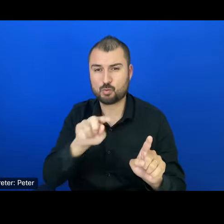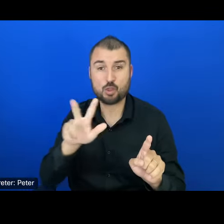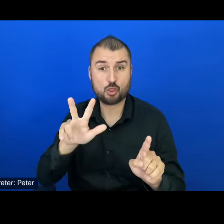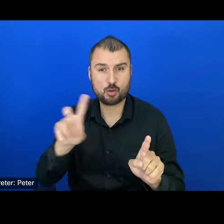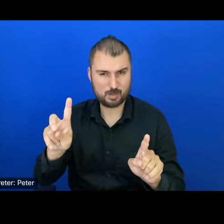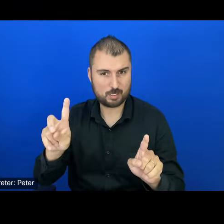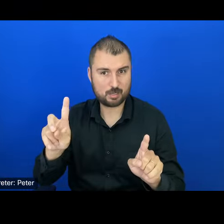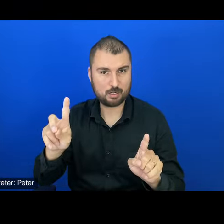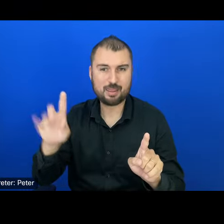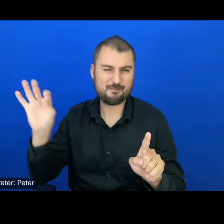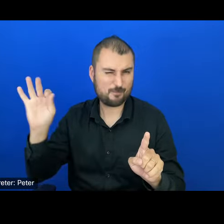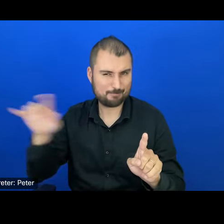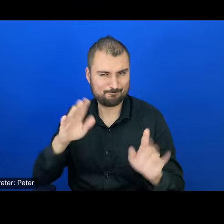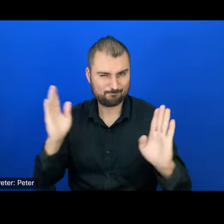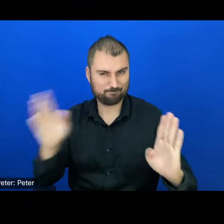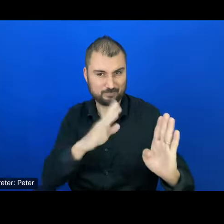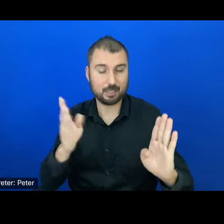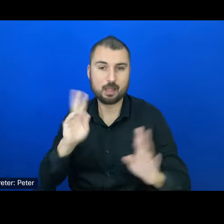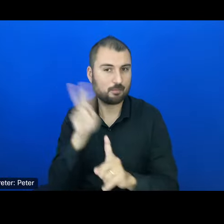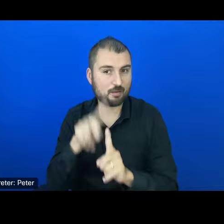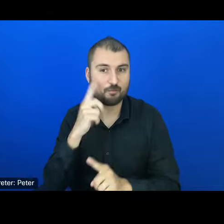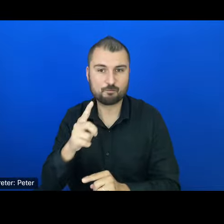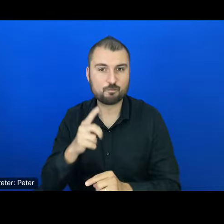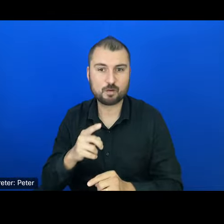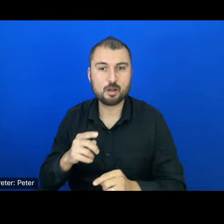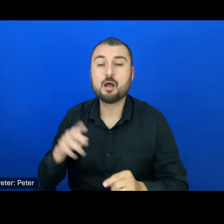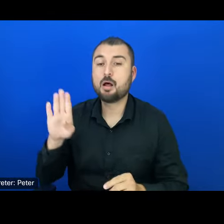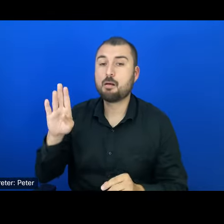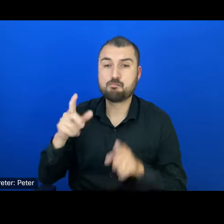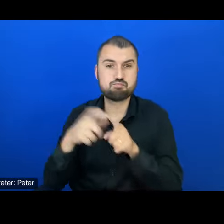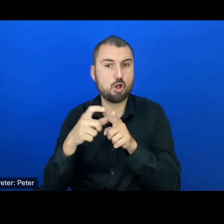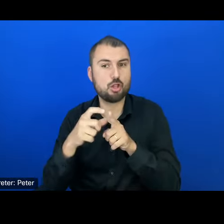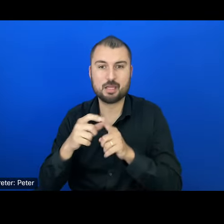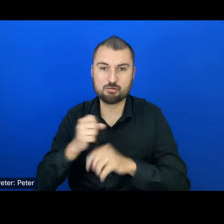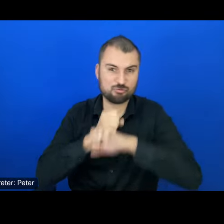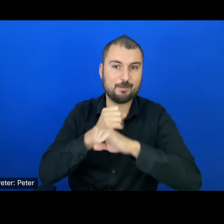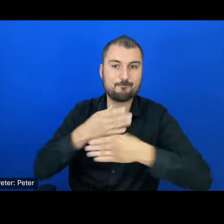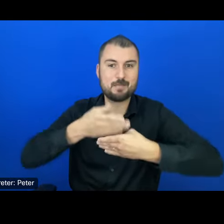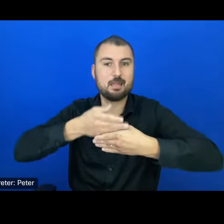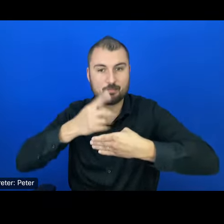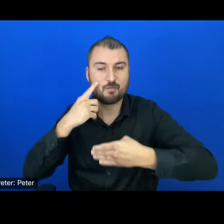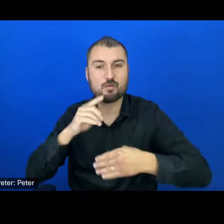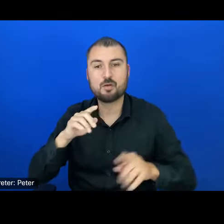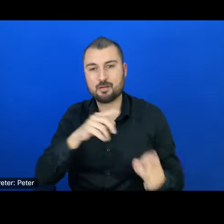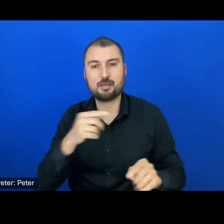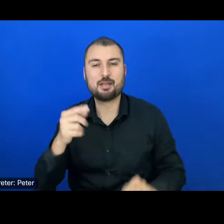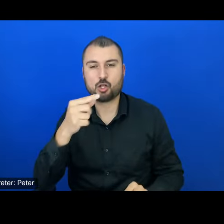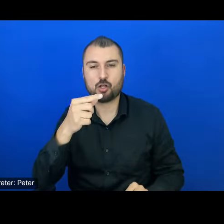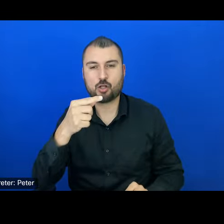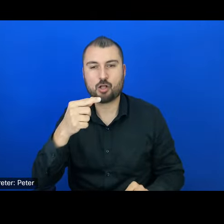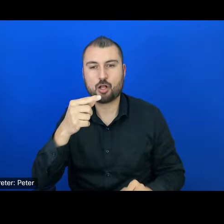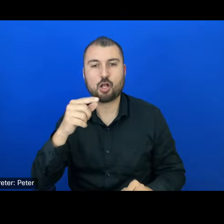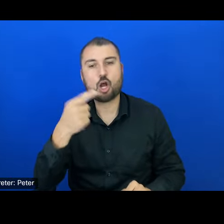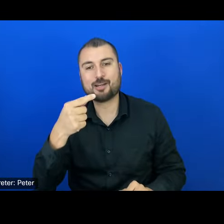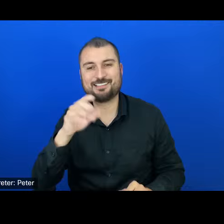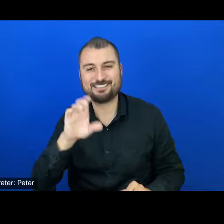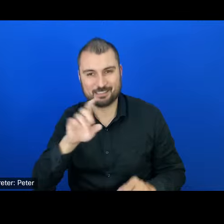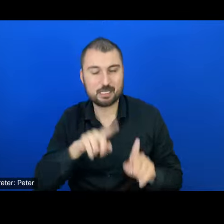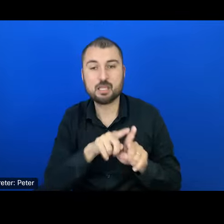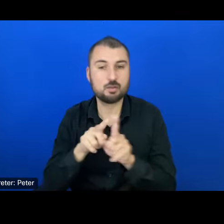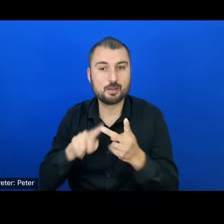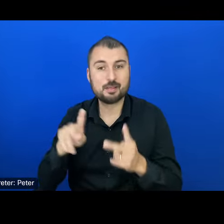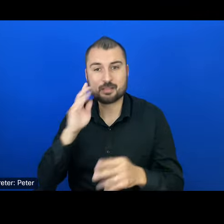2031. And that includes the application of bullet-resistant film on windows at Troop E headquarters in Garden City and upgrades to the Troop